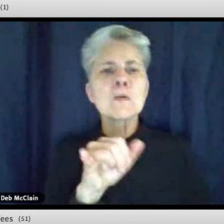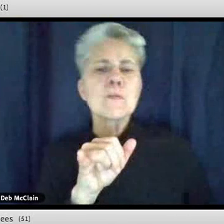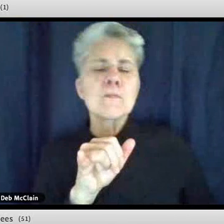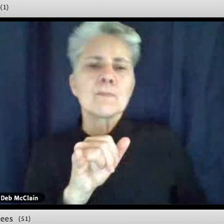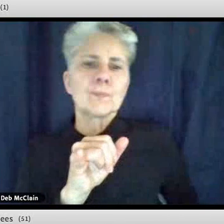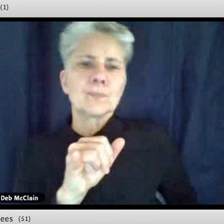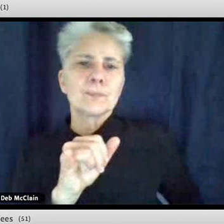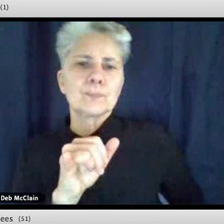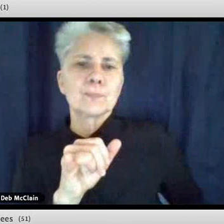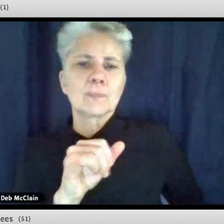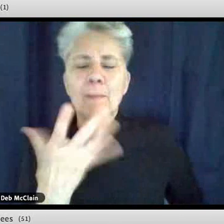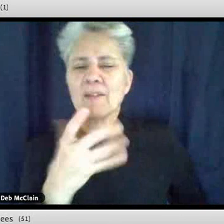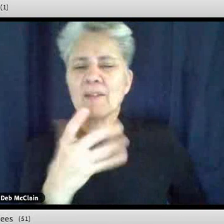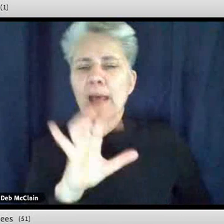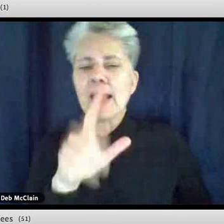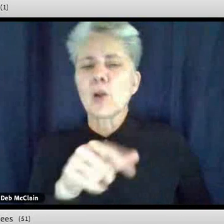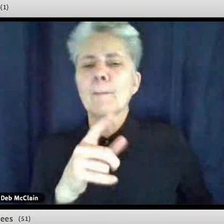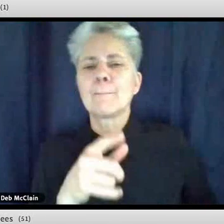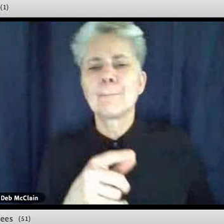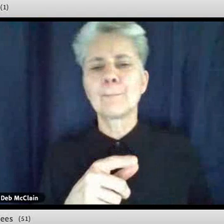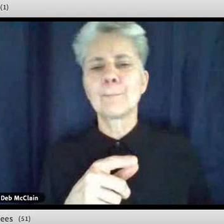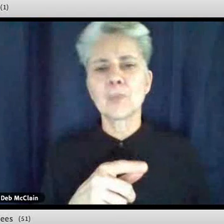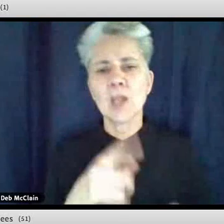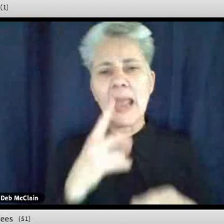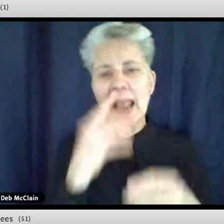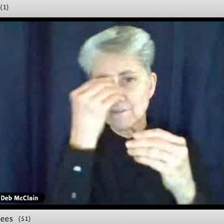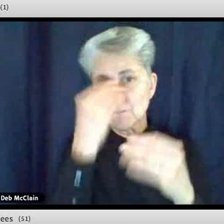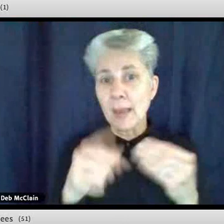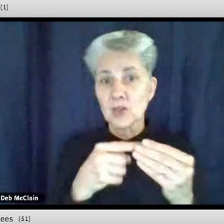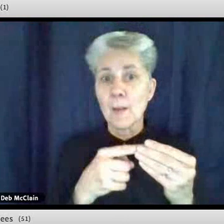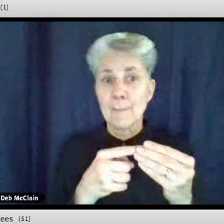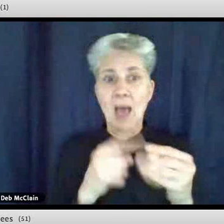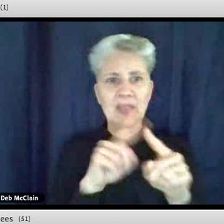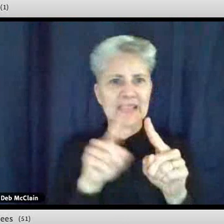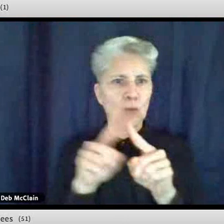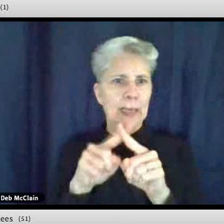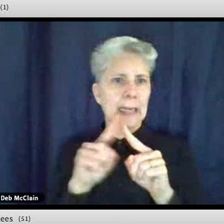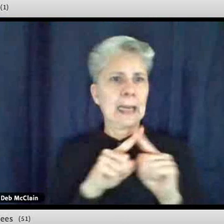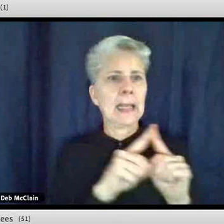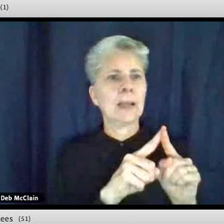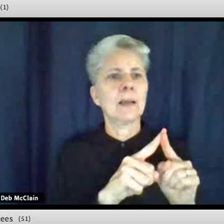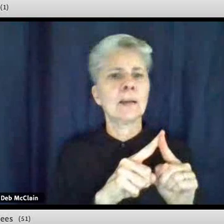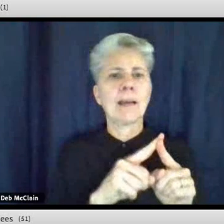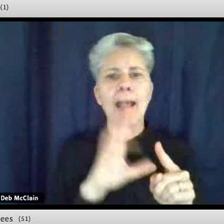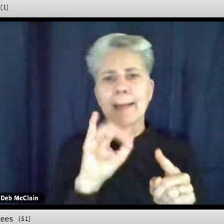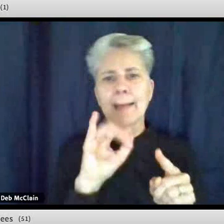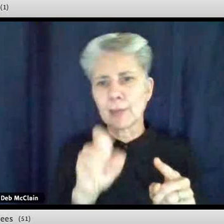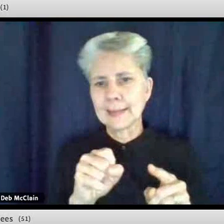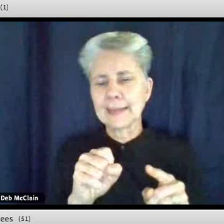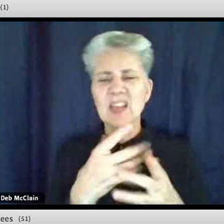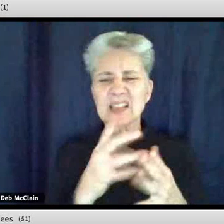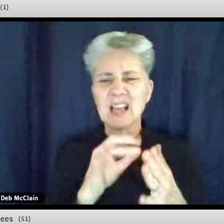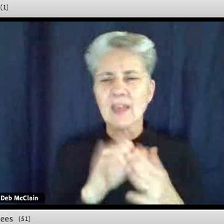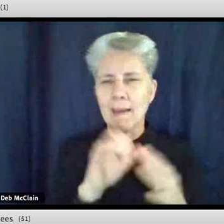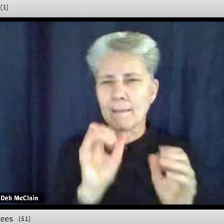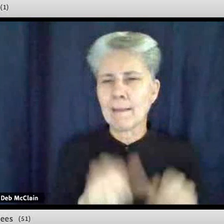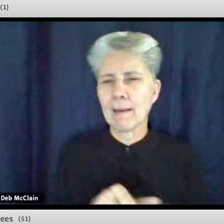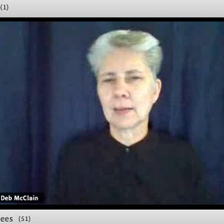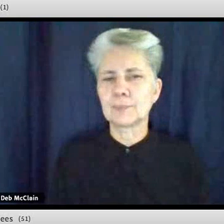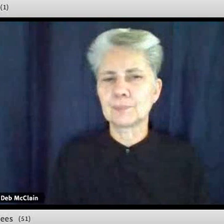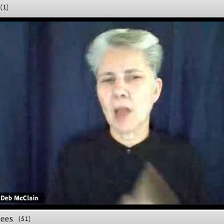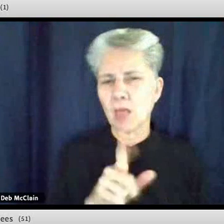get, I may have to come back to that later, that you can get, oh, here it is. So you can get information from the different counties